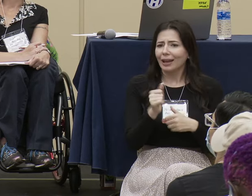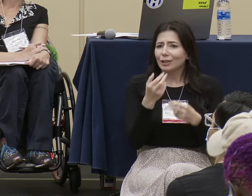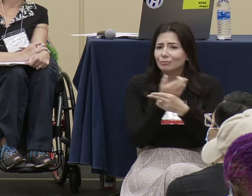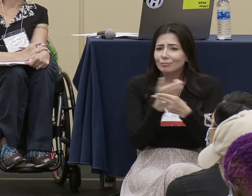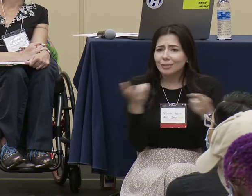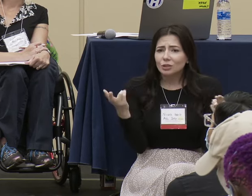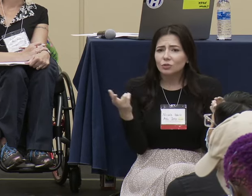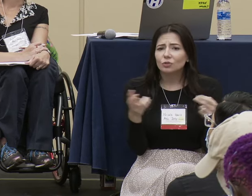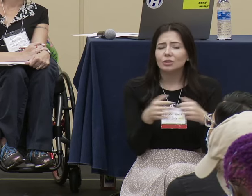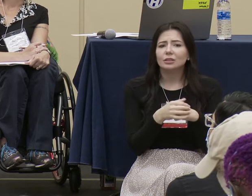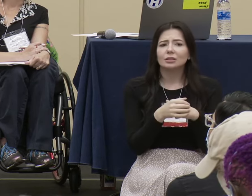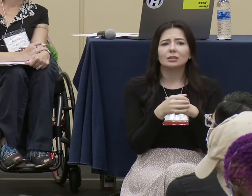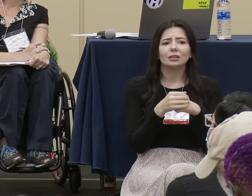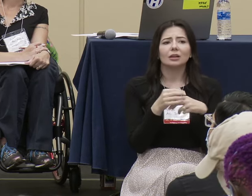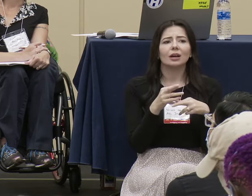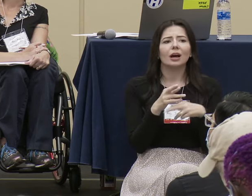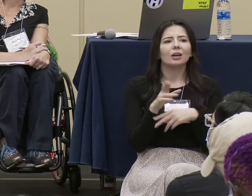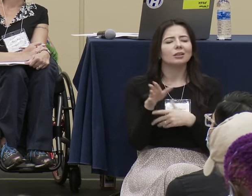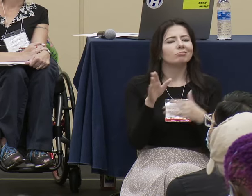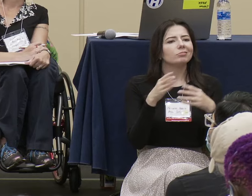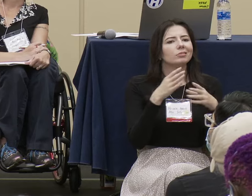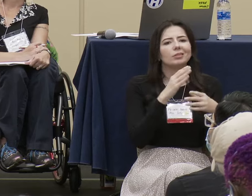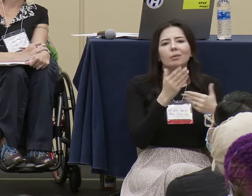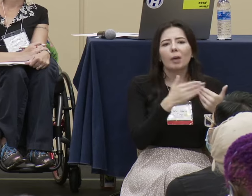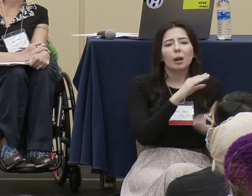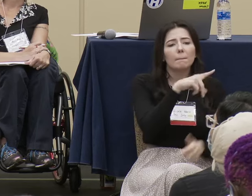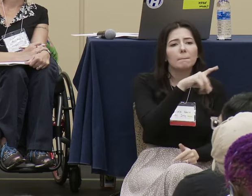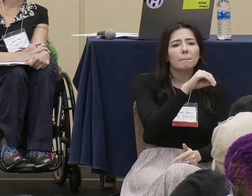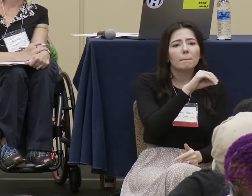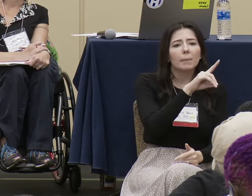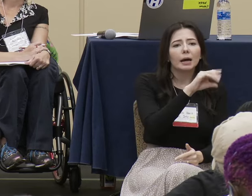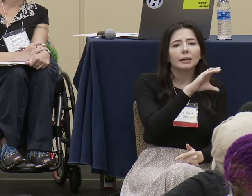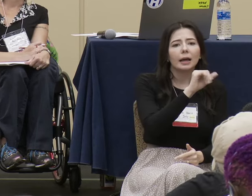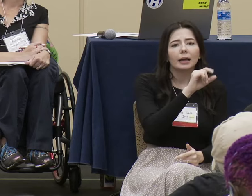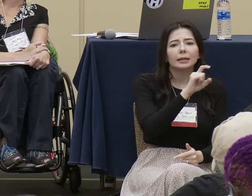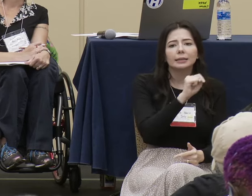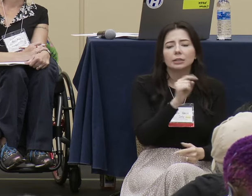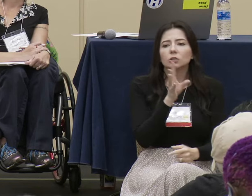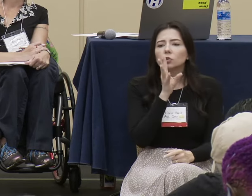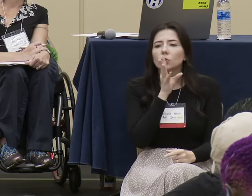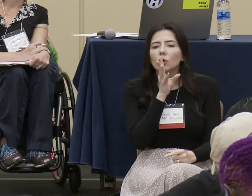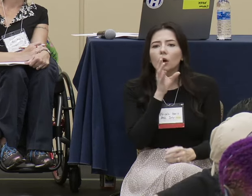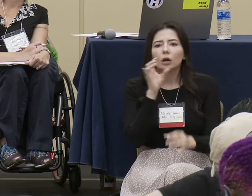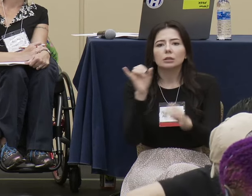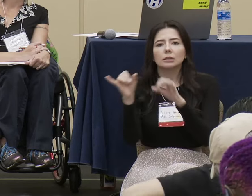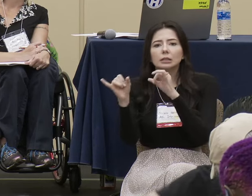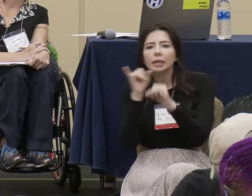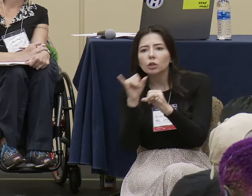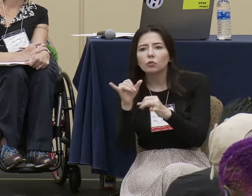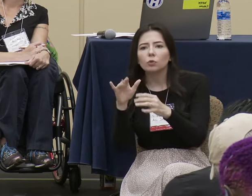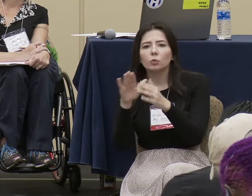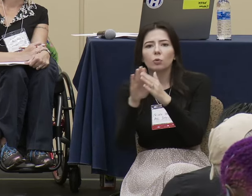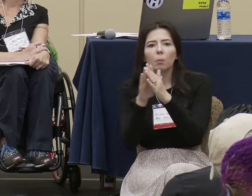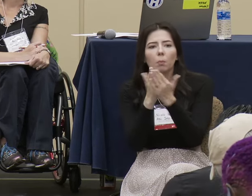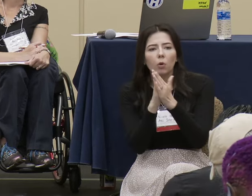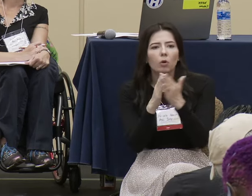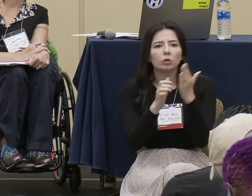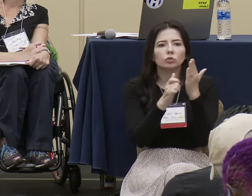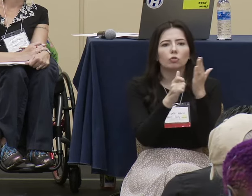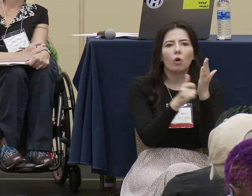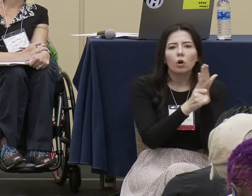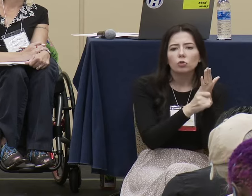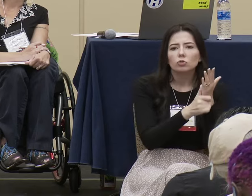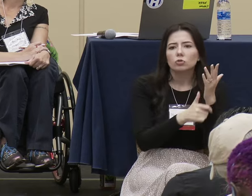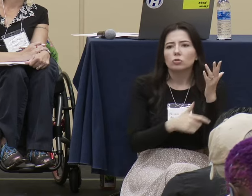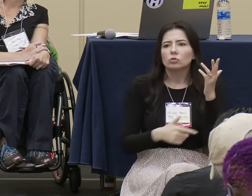resources, whether it's like, you know, a podcast or talks or interviews or books, articles,